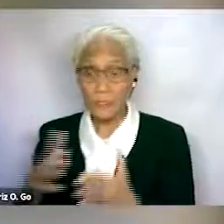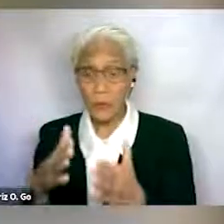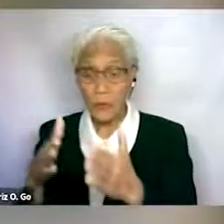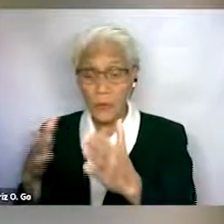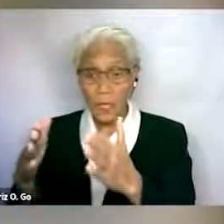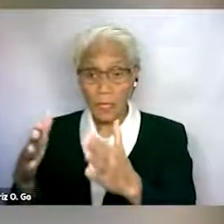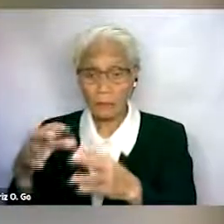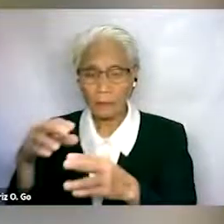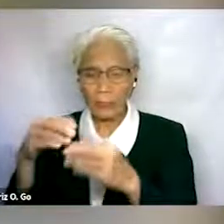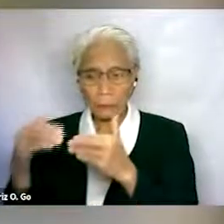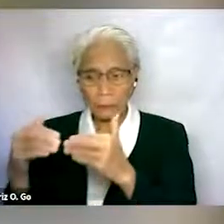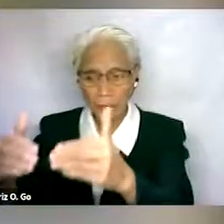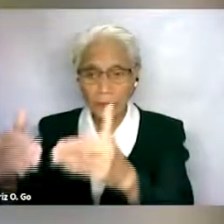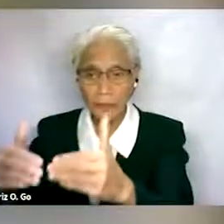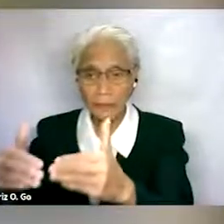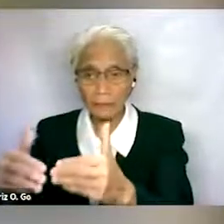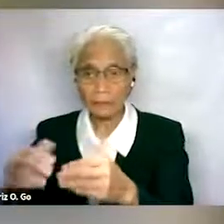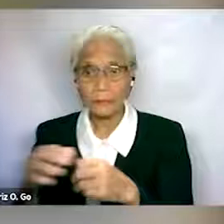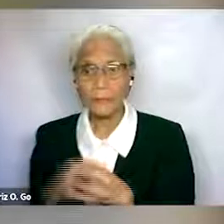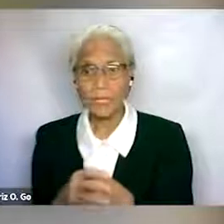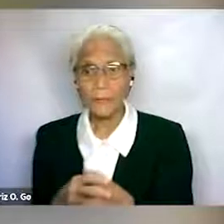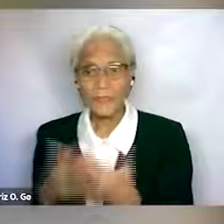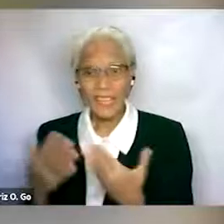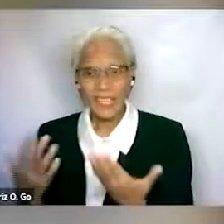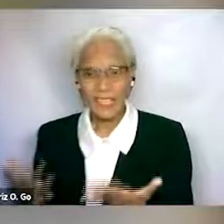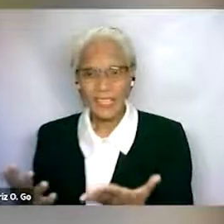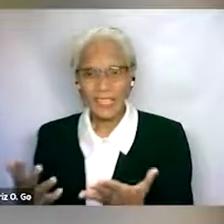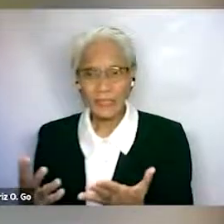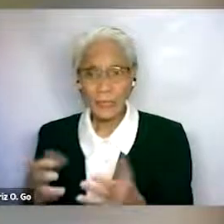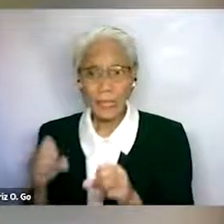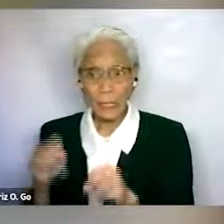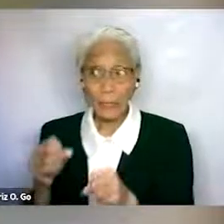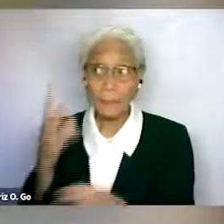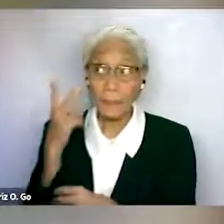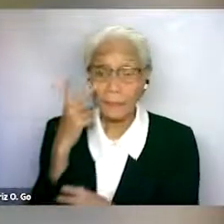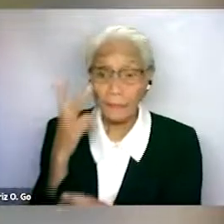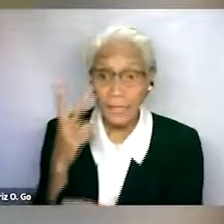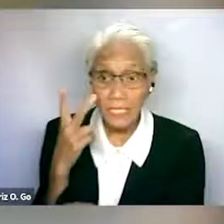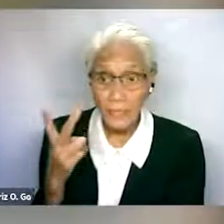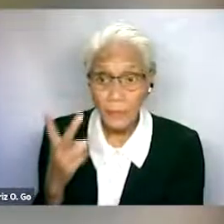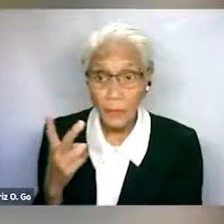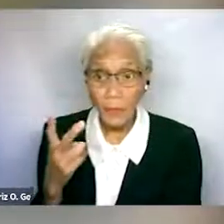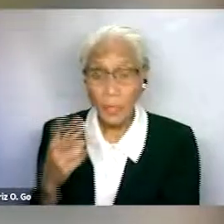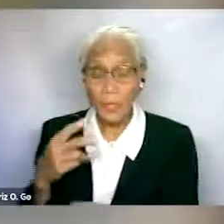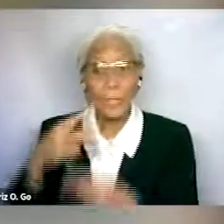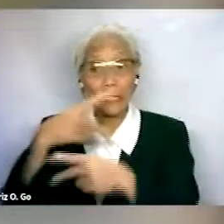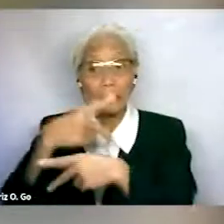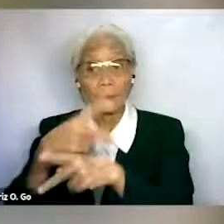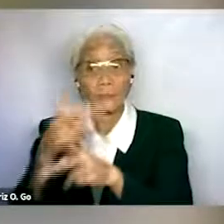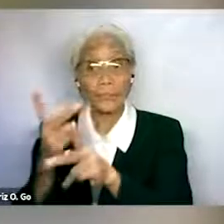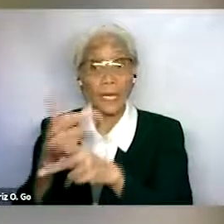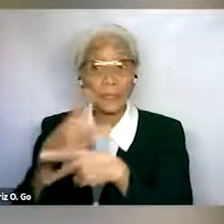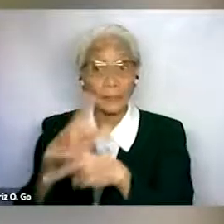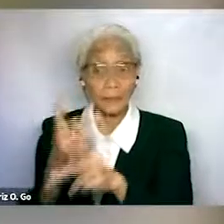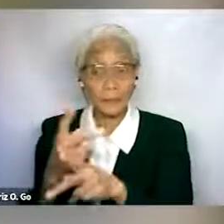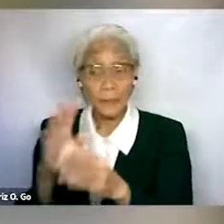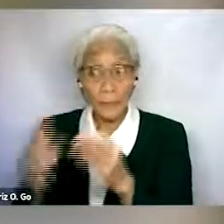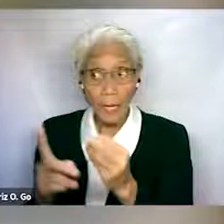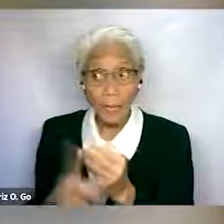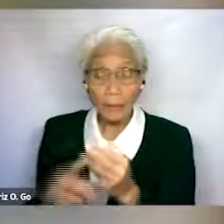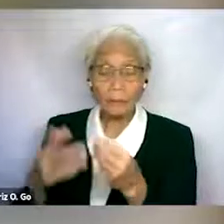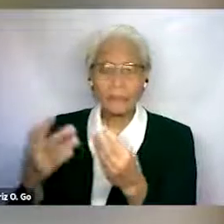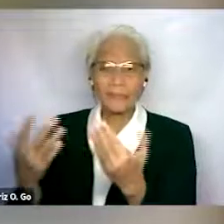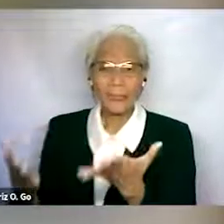my particular favorite because it obligates states to address harmful social and cultural practices. It's a